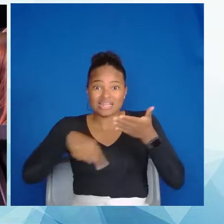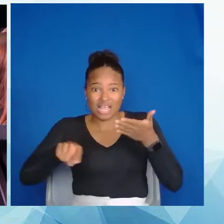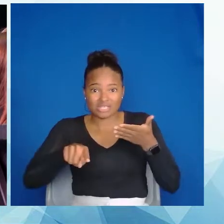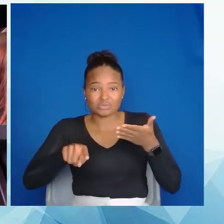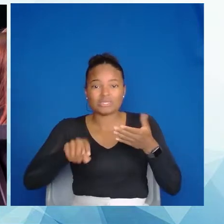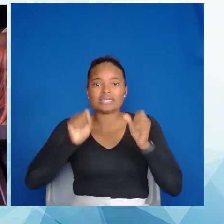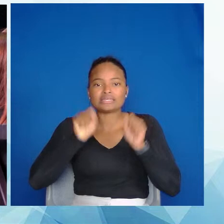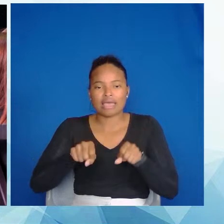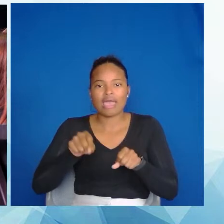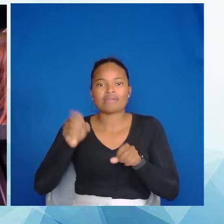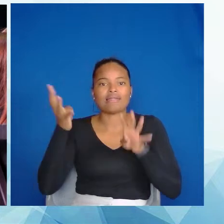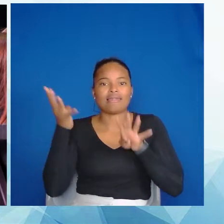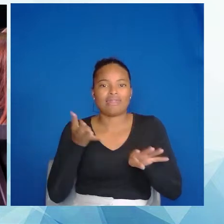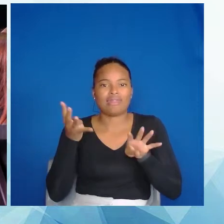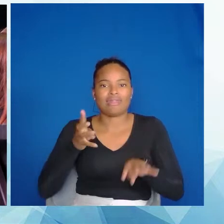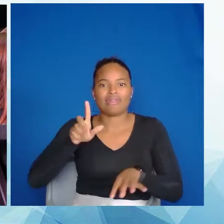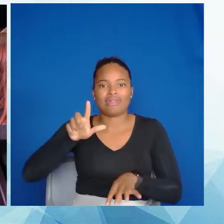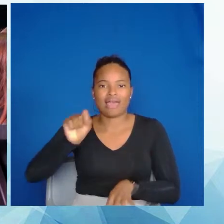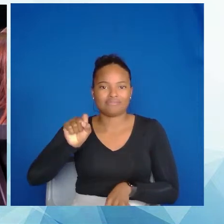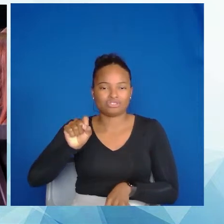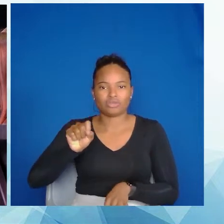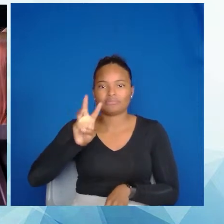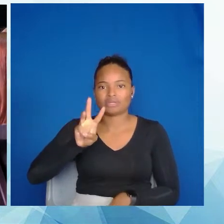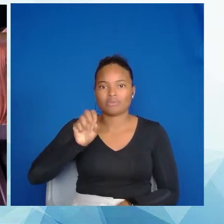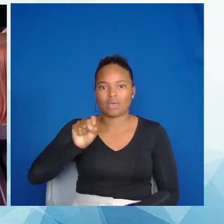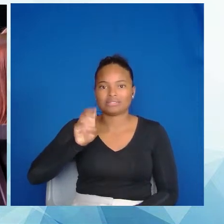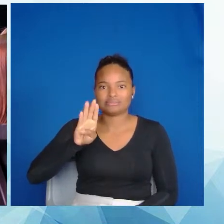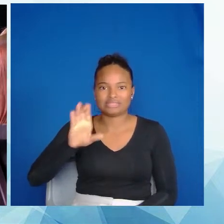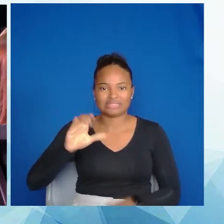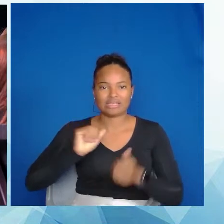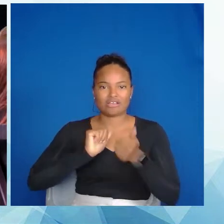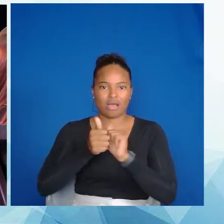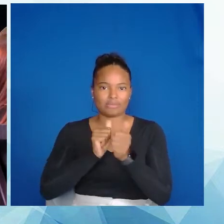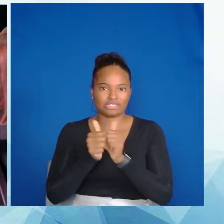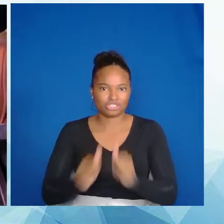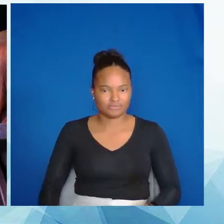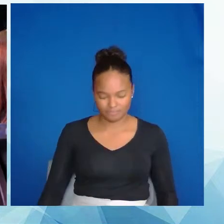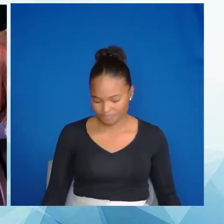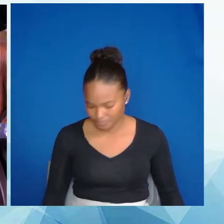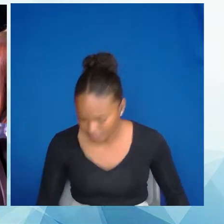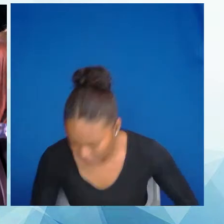the WSBC competition. Thank you.